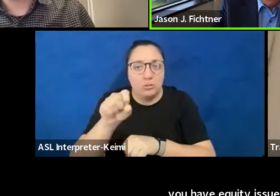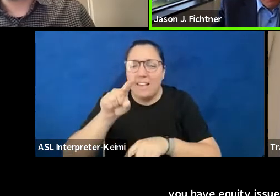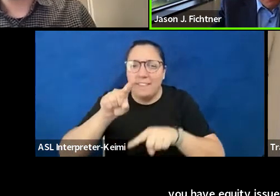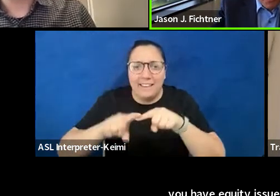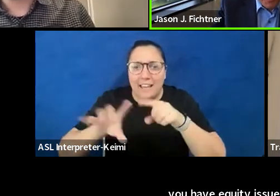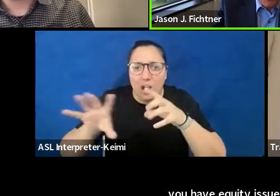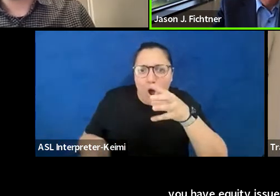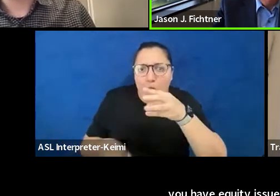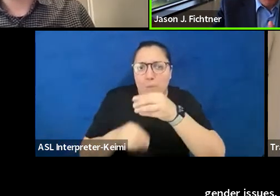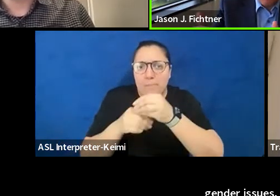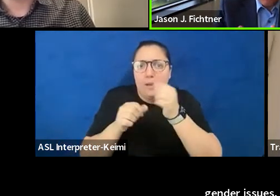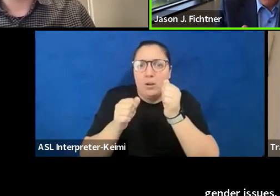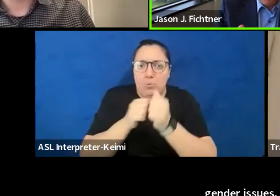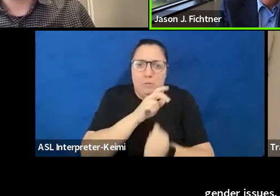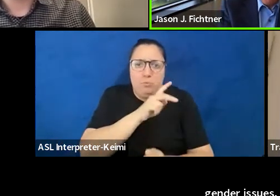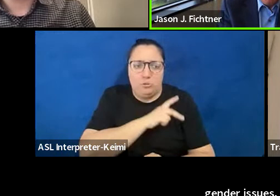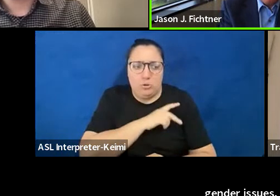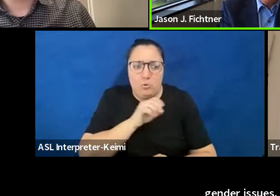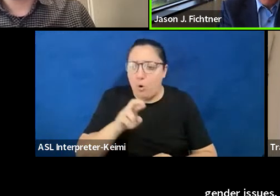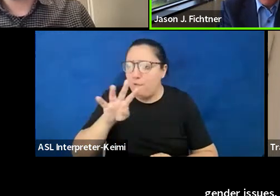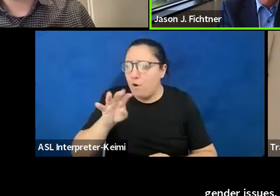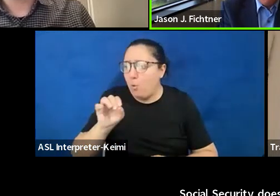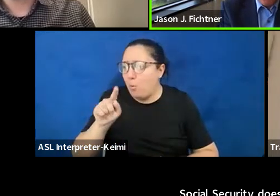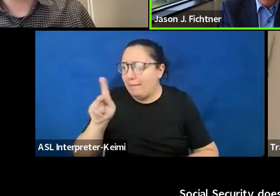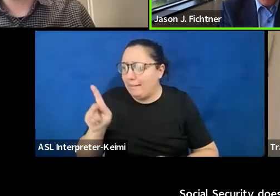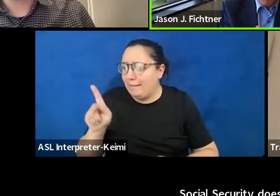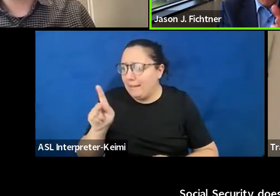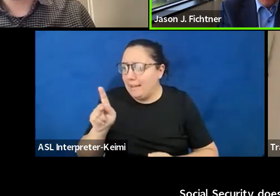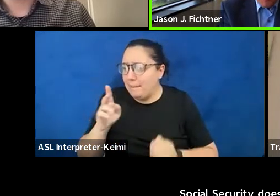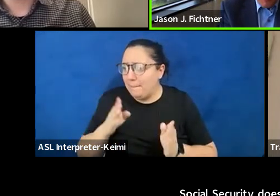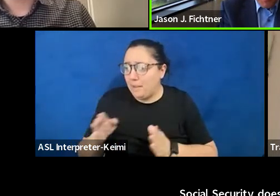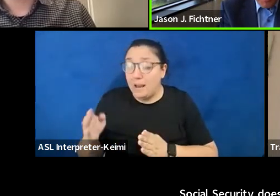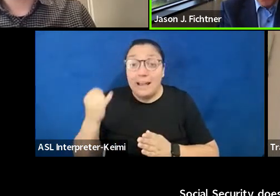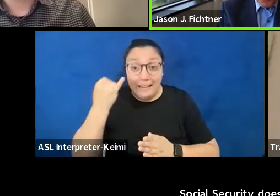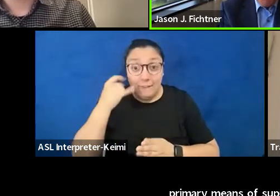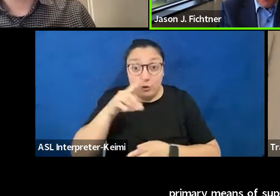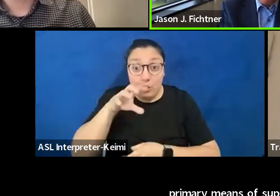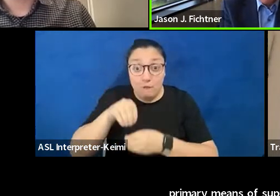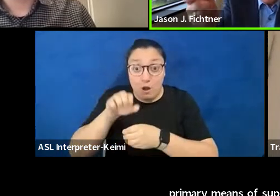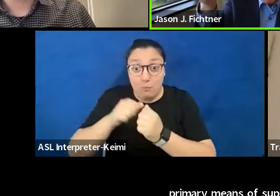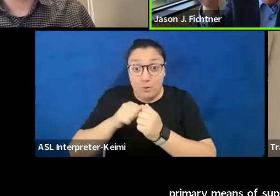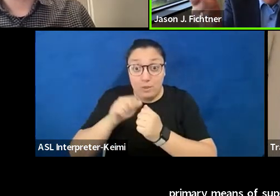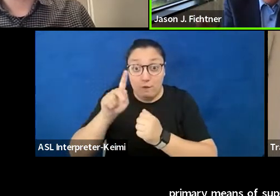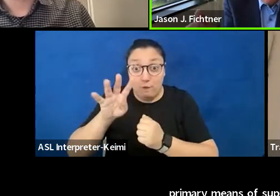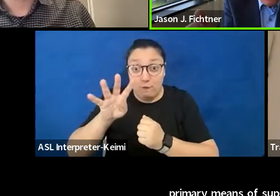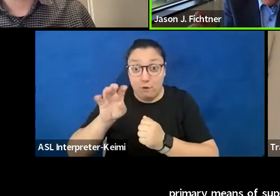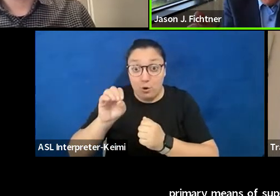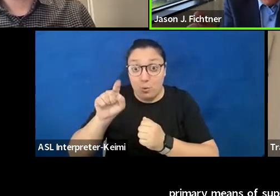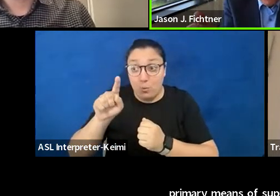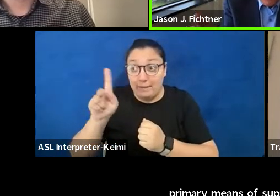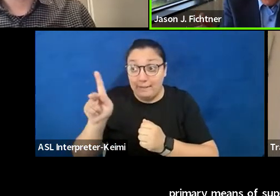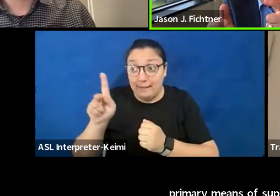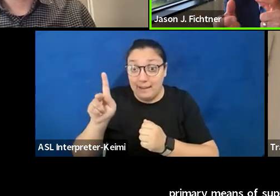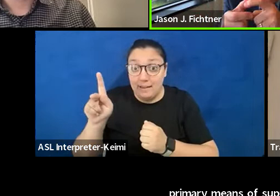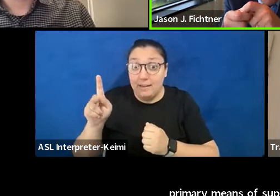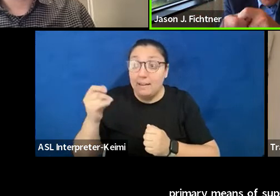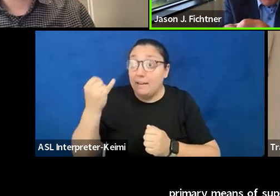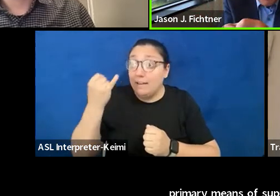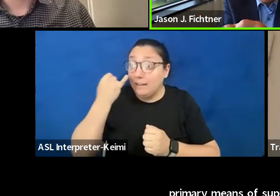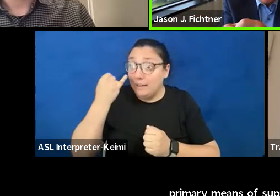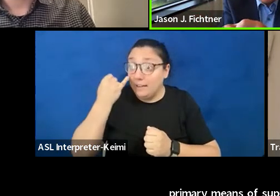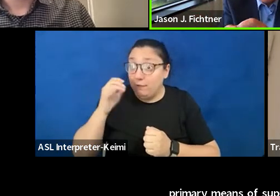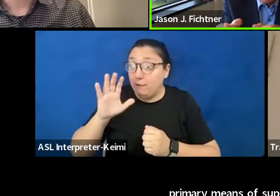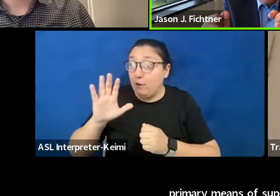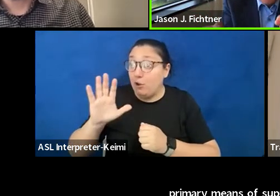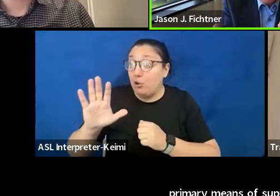savings or a 401k plan. And in some ways, if you're participating in a 401k, then the employer part of the leg and your personal savings part of the leg has become